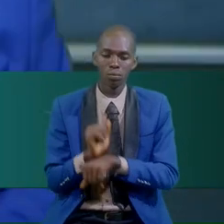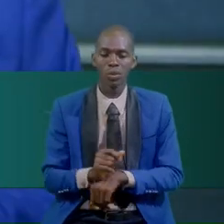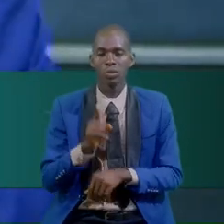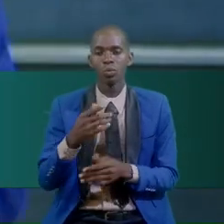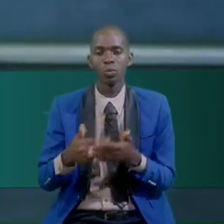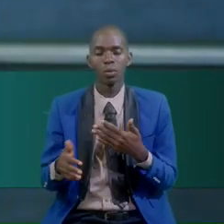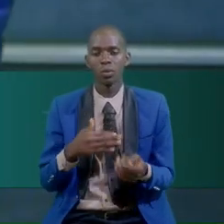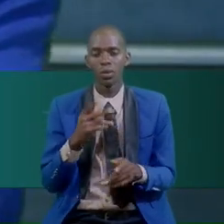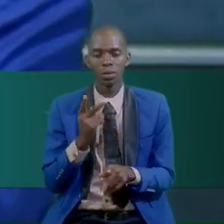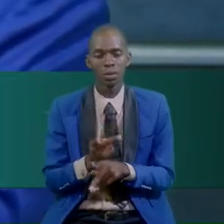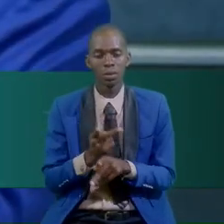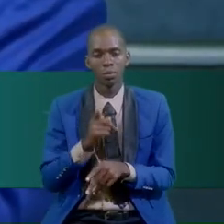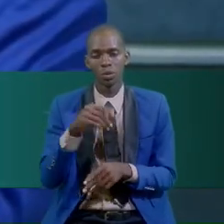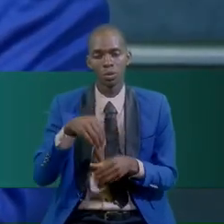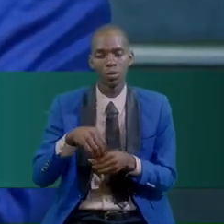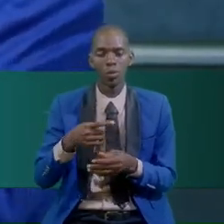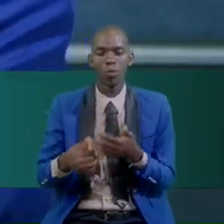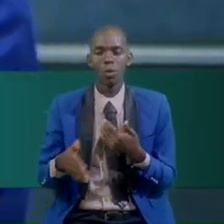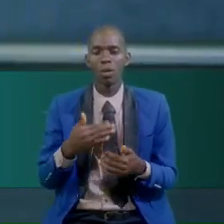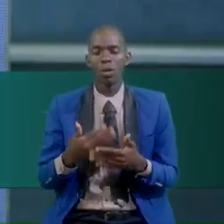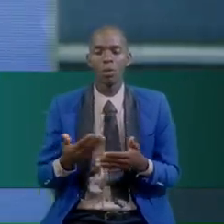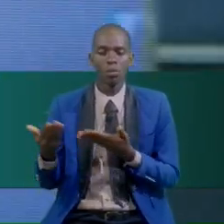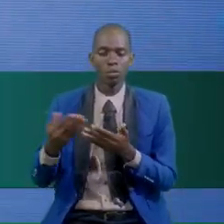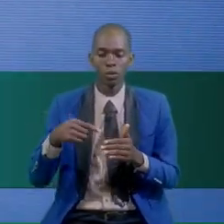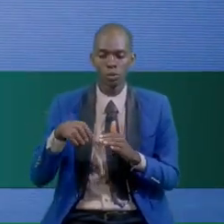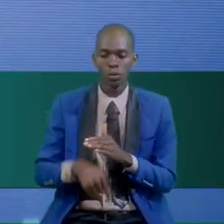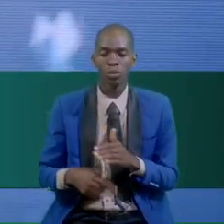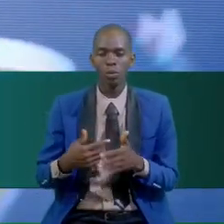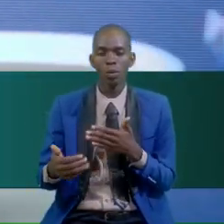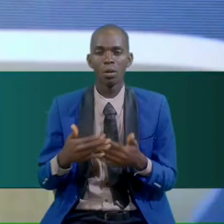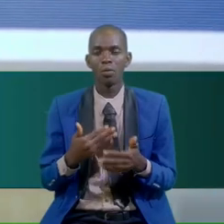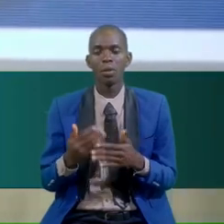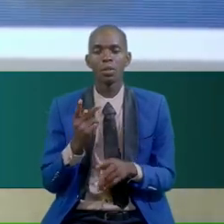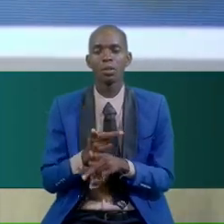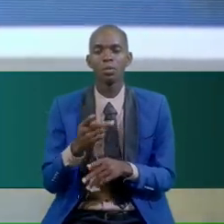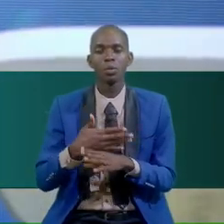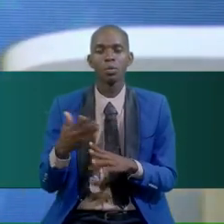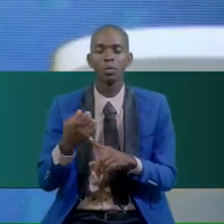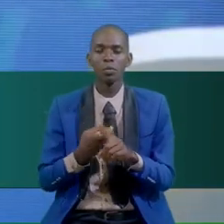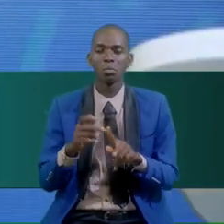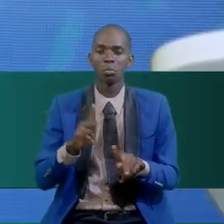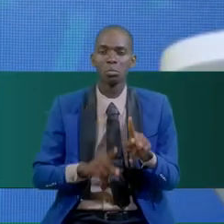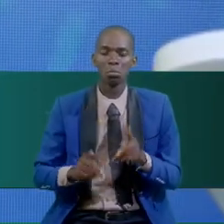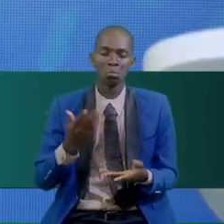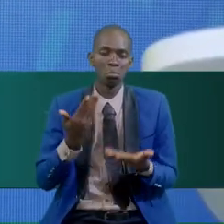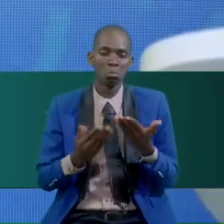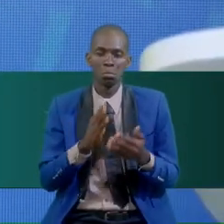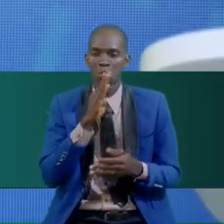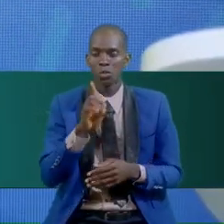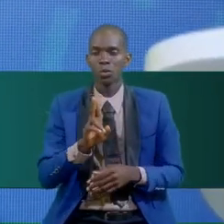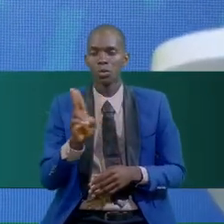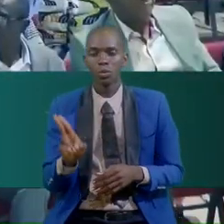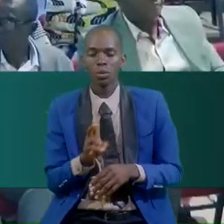you down, whatever keeps you away from the people, whatever it is, maybe you are spending days of fasting